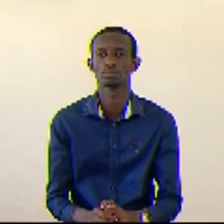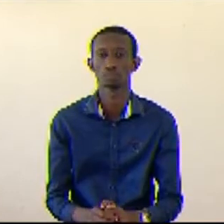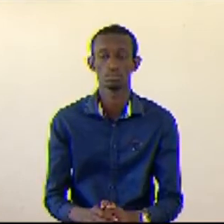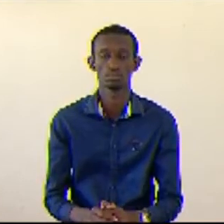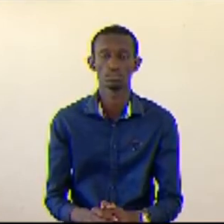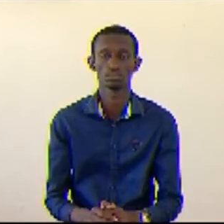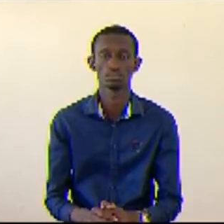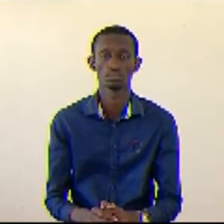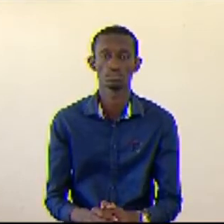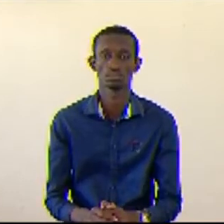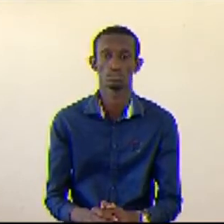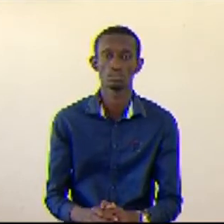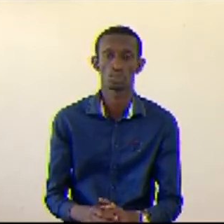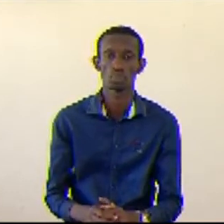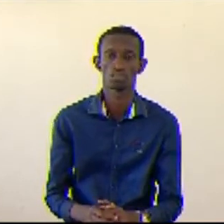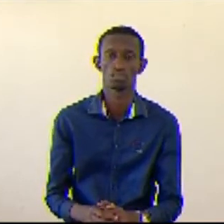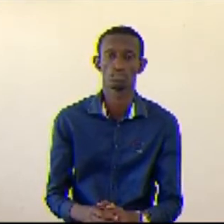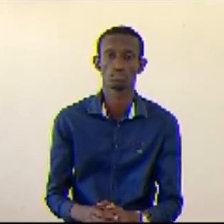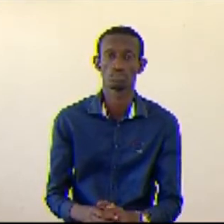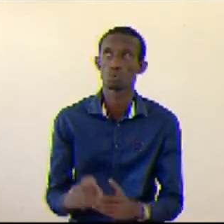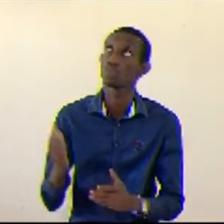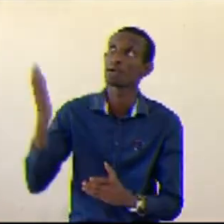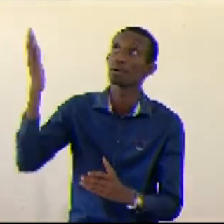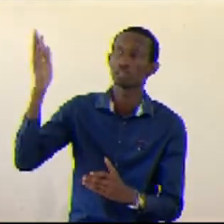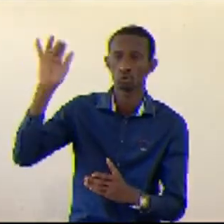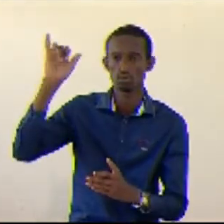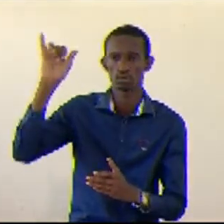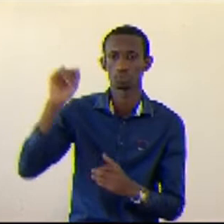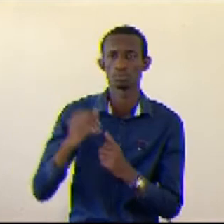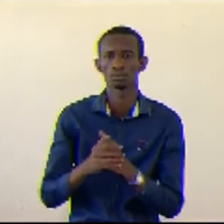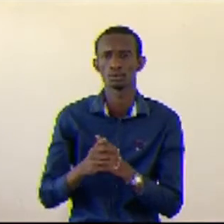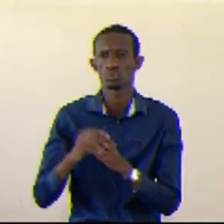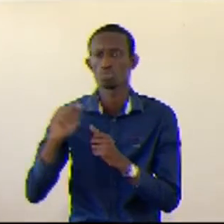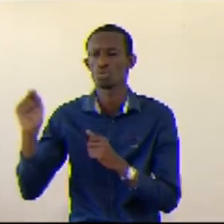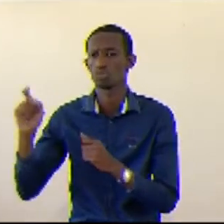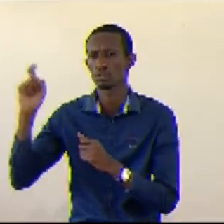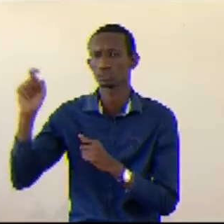This is y equals f of x. And let me take